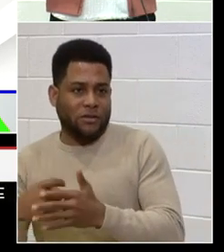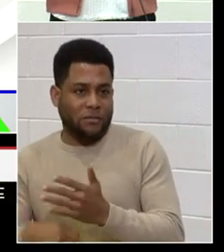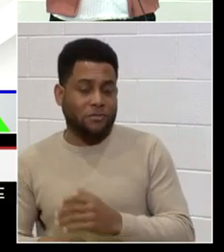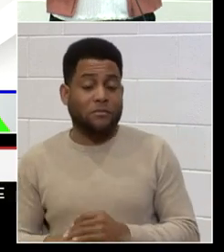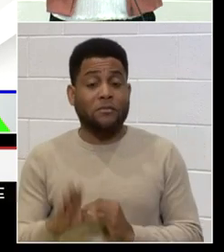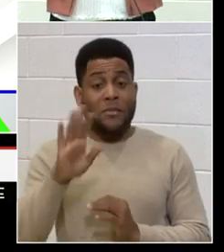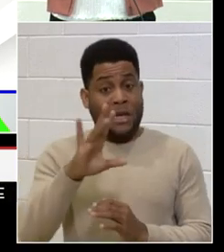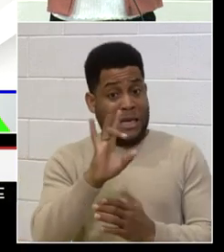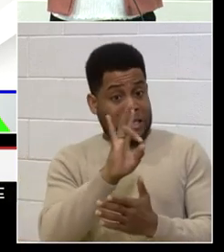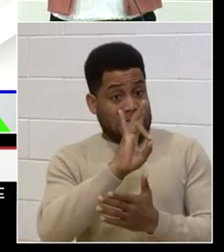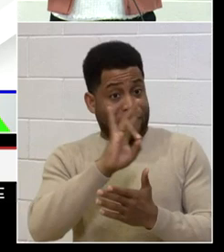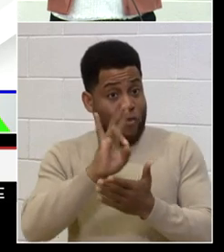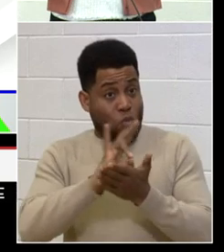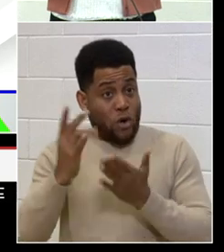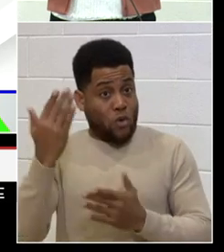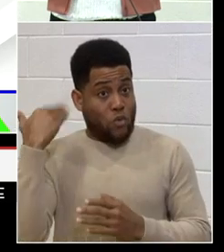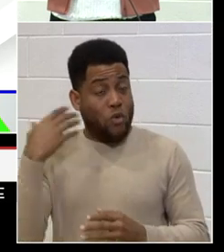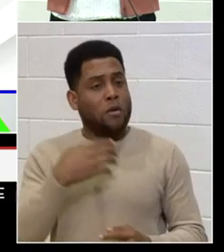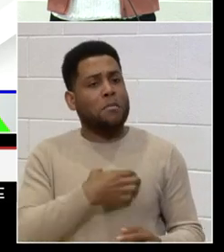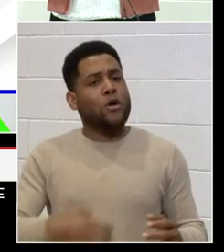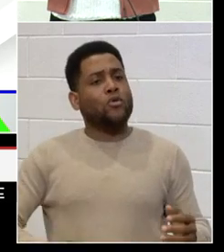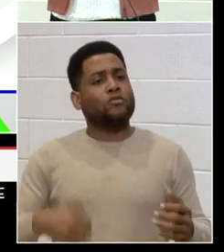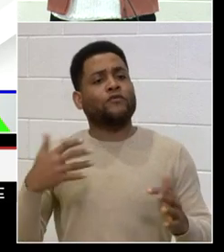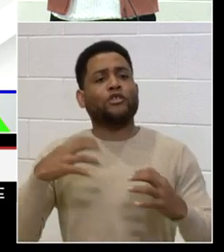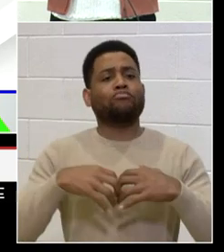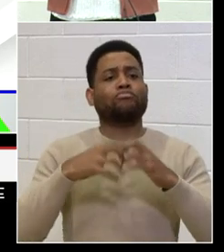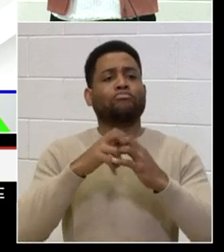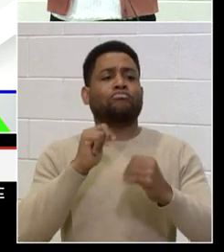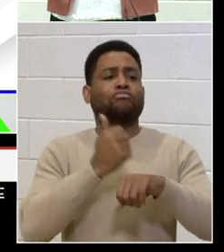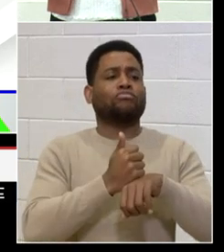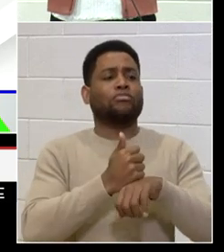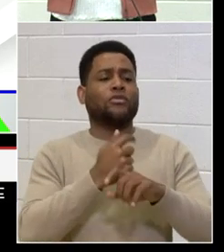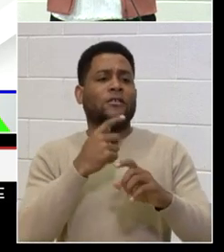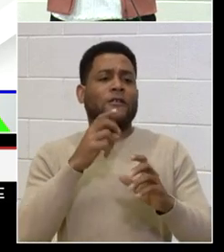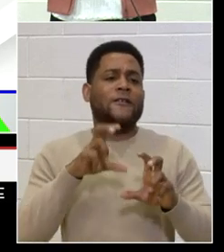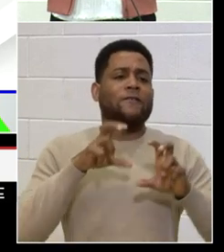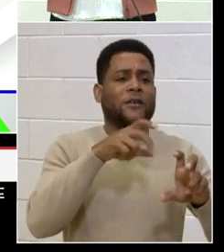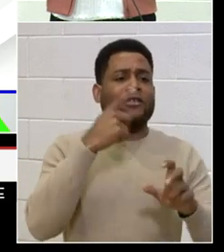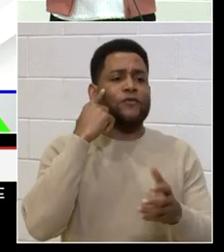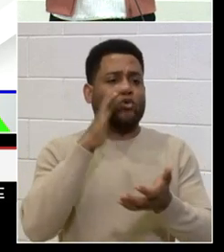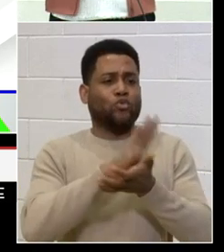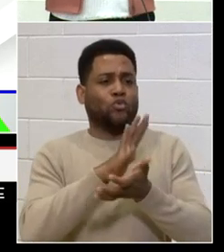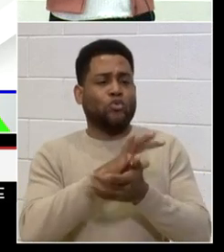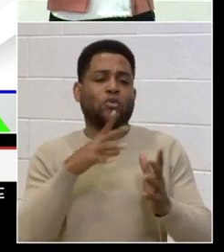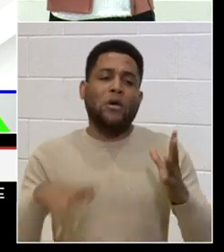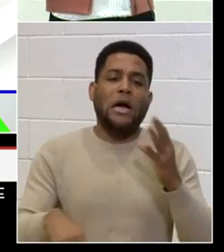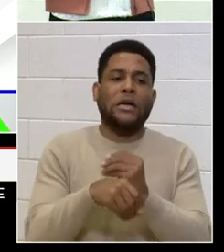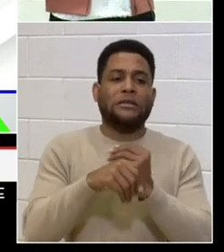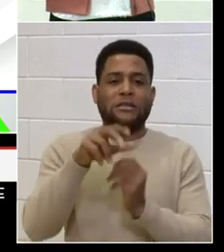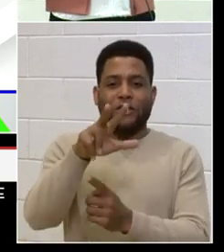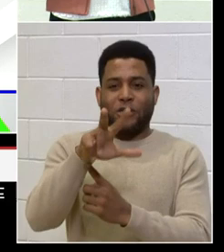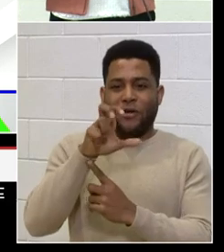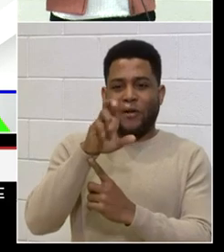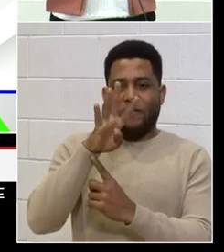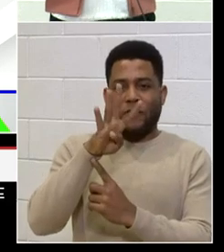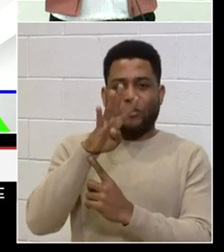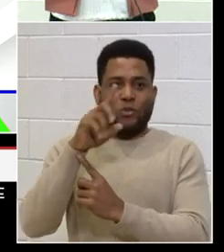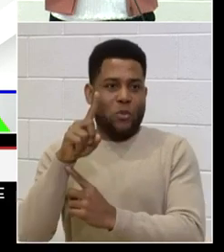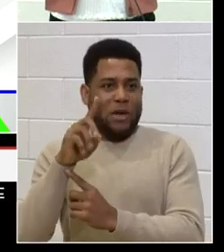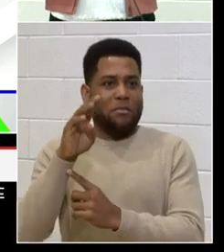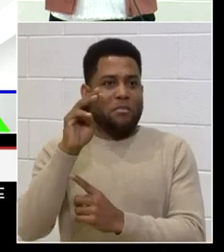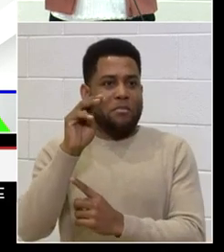for schools that's going to add $341 million to both the public charter schools and our DC public